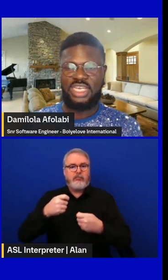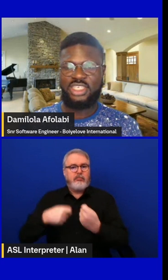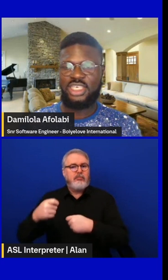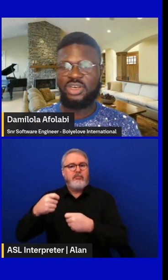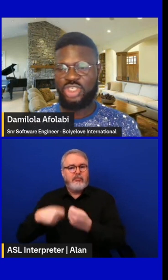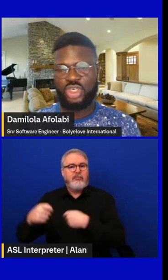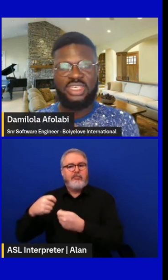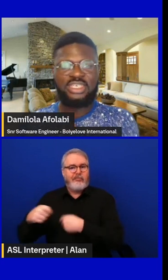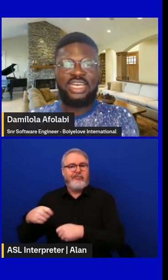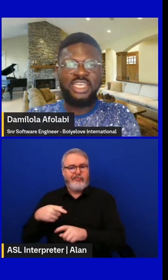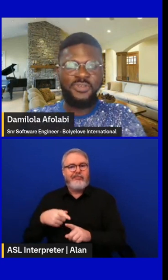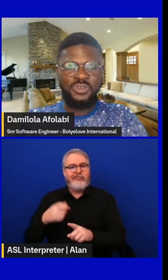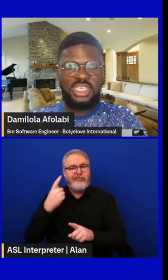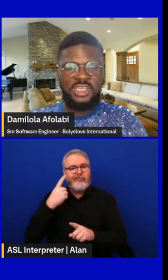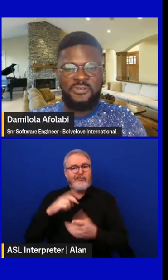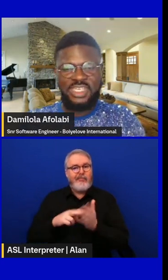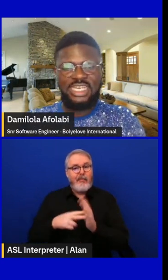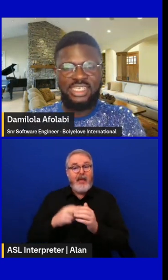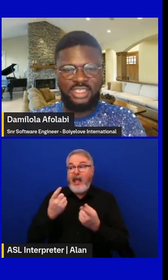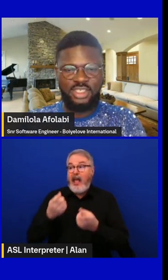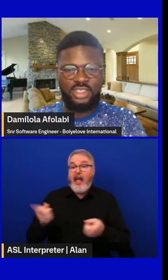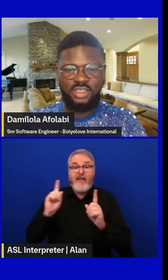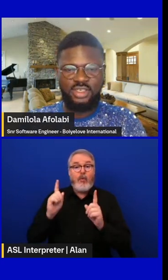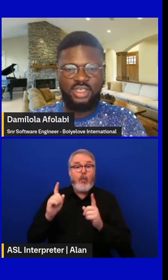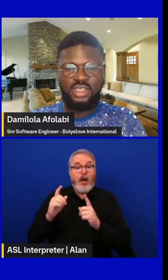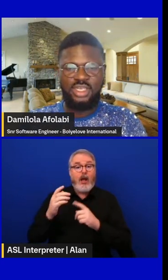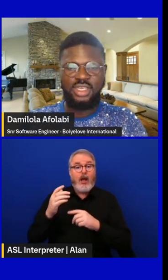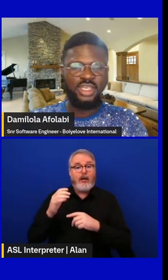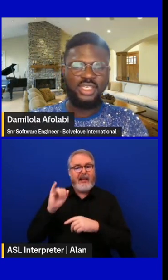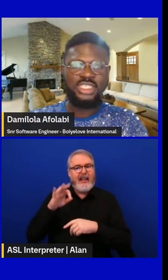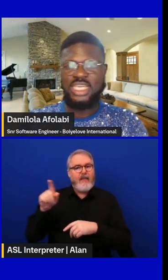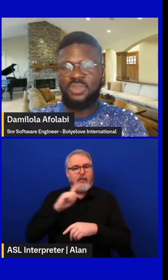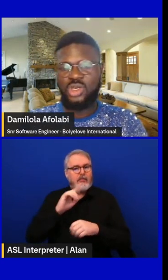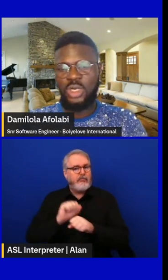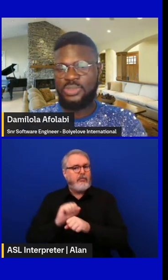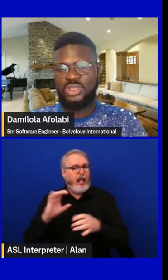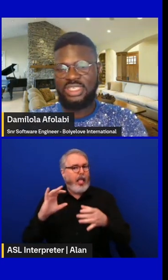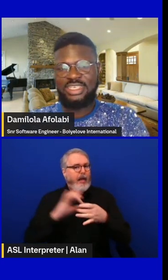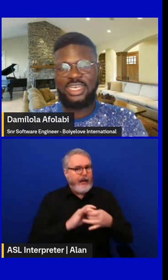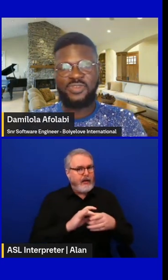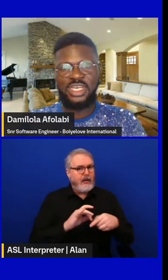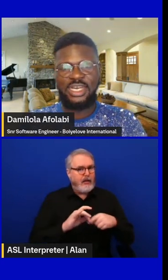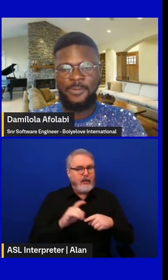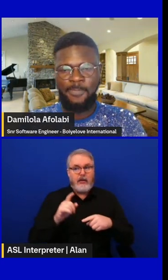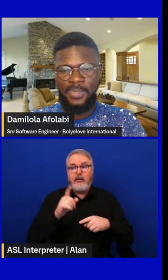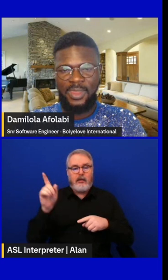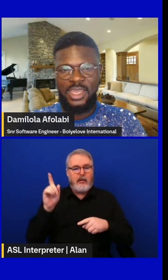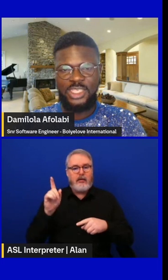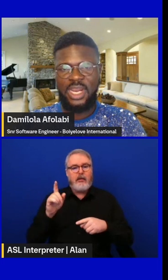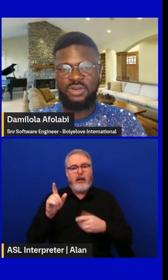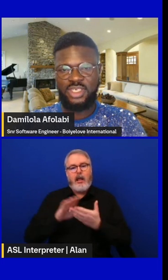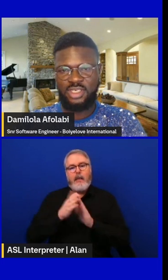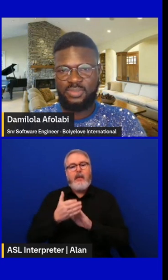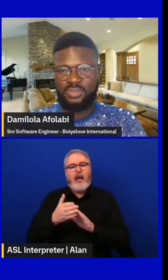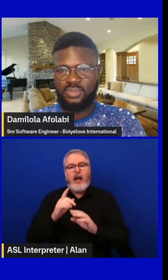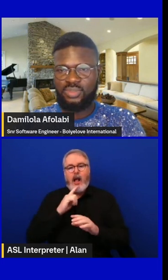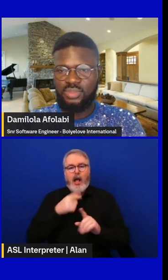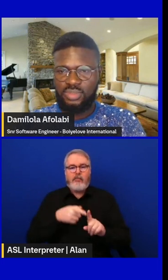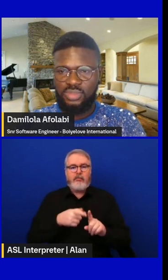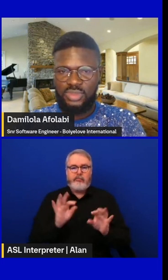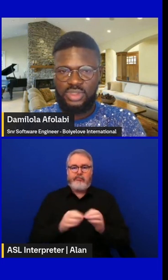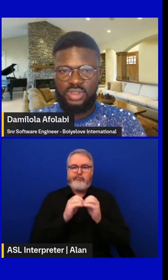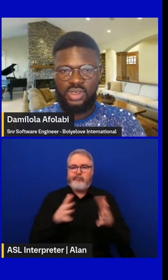that credential, ensuring that even if they are leaked, they become useless after expiration.